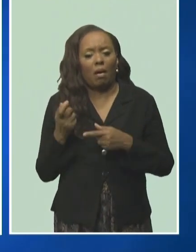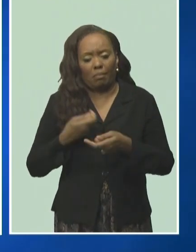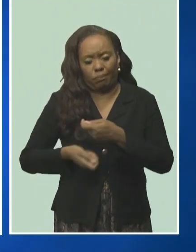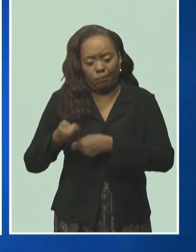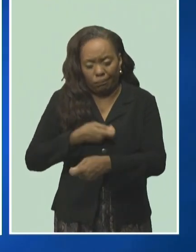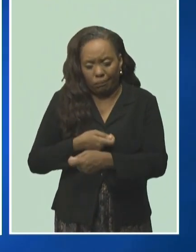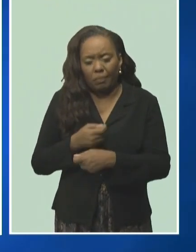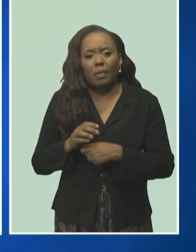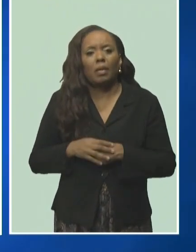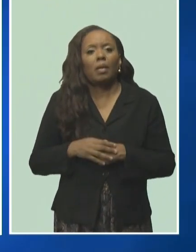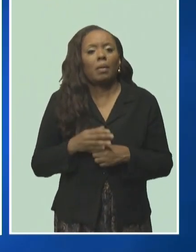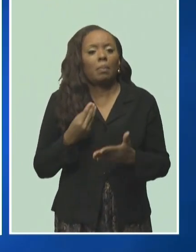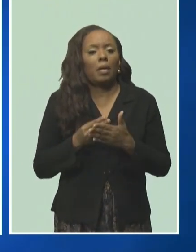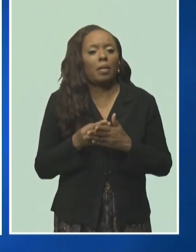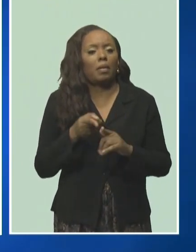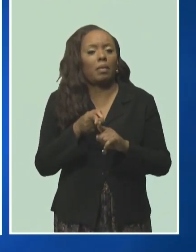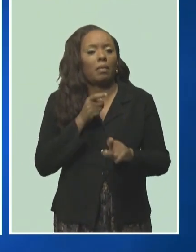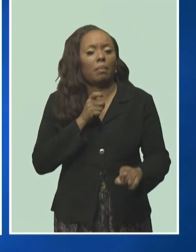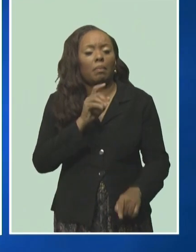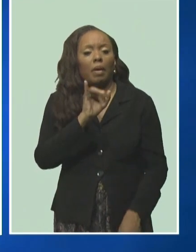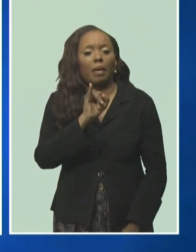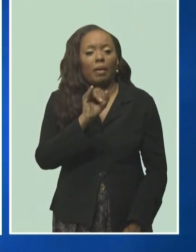was funded by the IDB